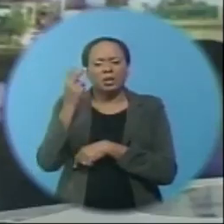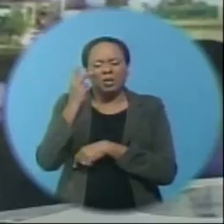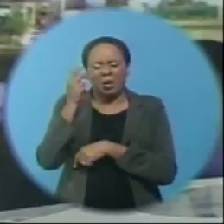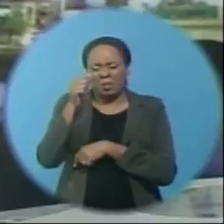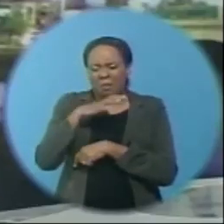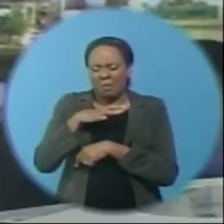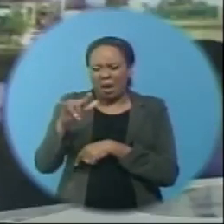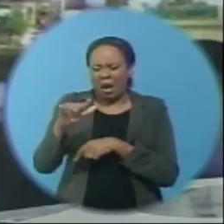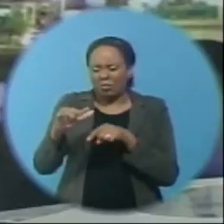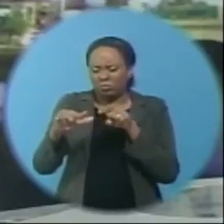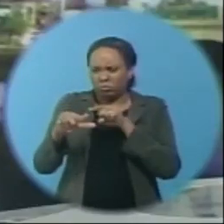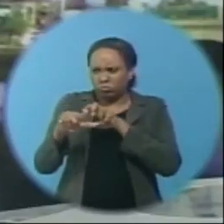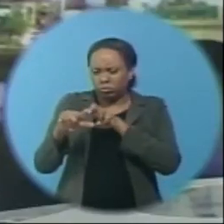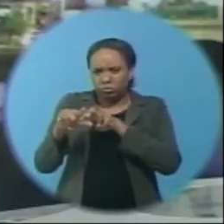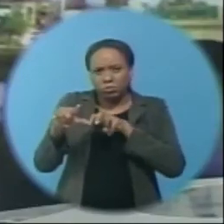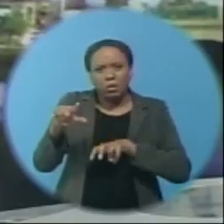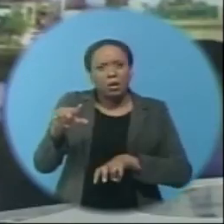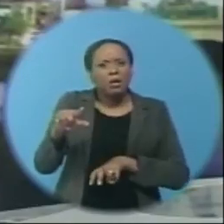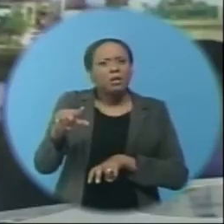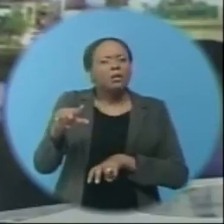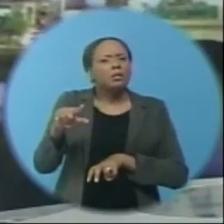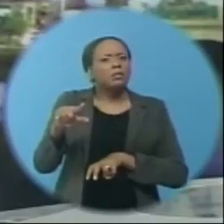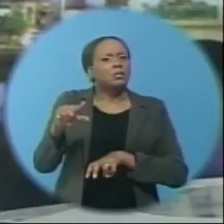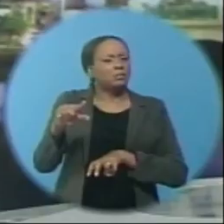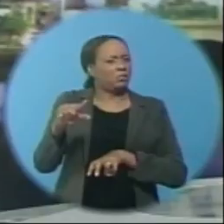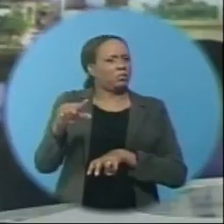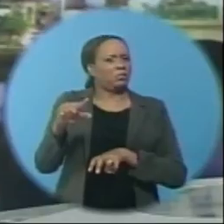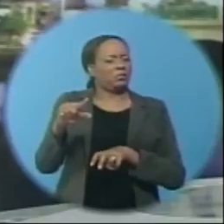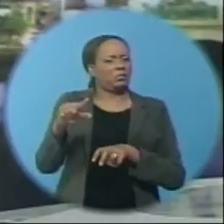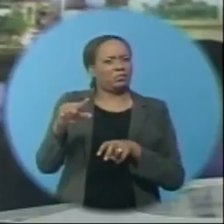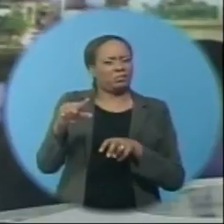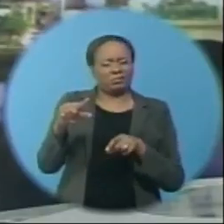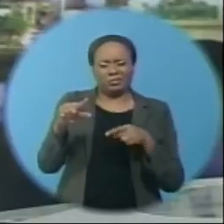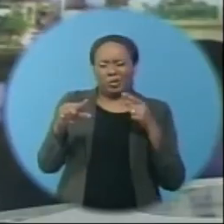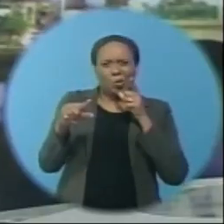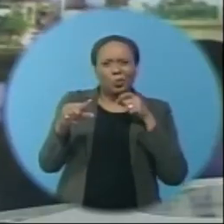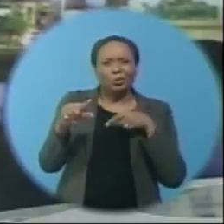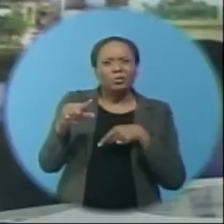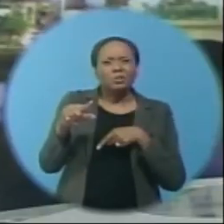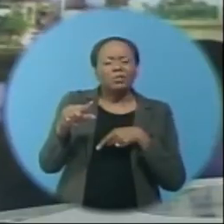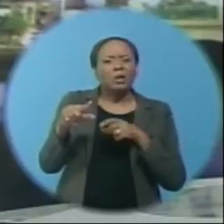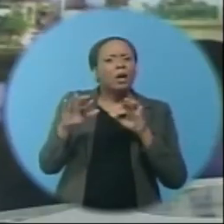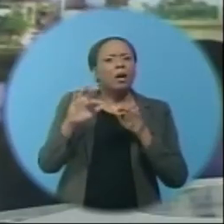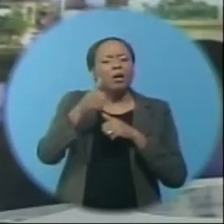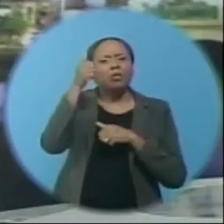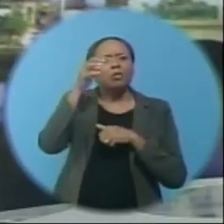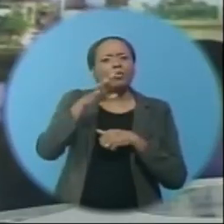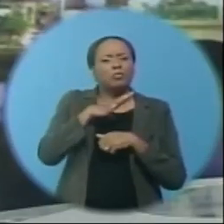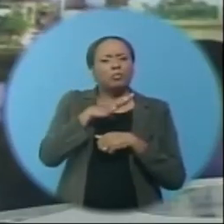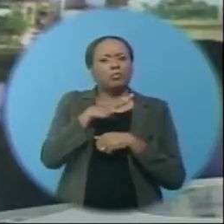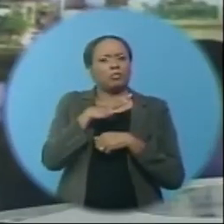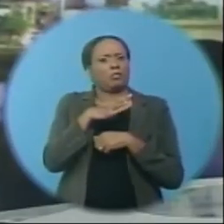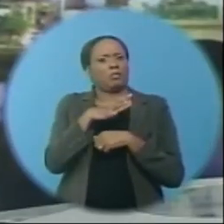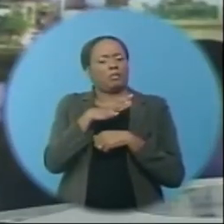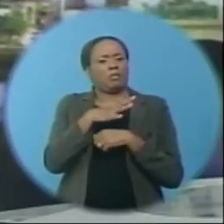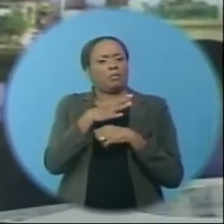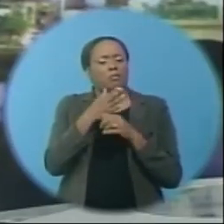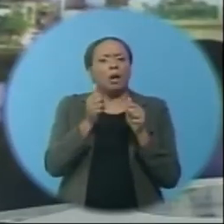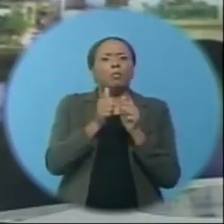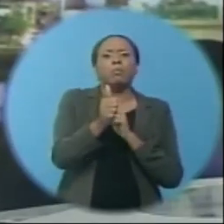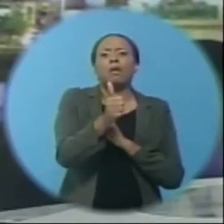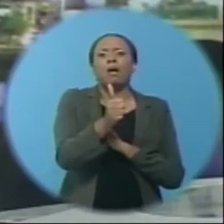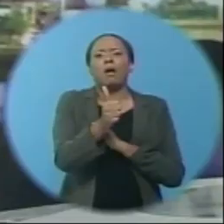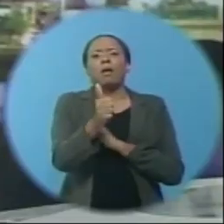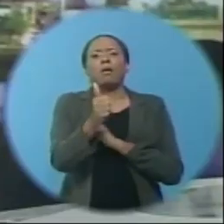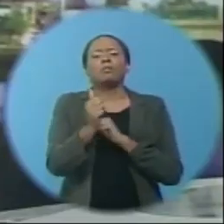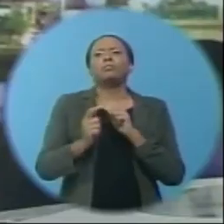in Miami on Saturday. An investigation has been launched as to how the man was able to evade airport security at